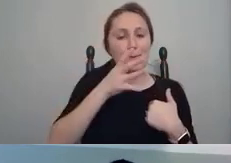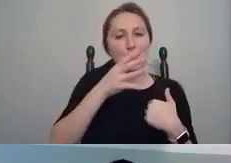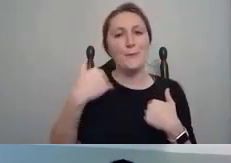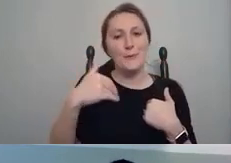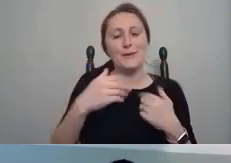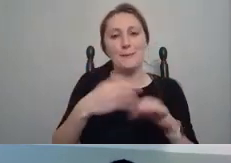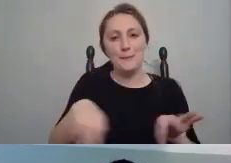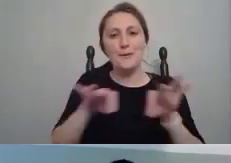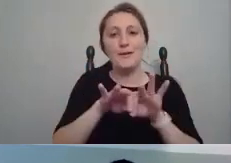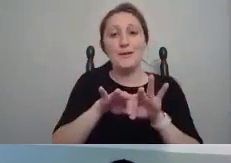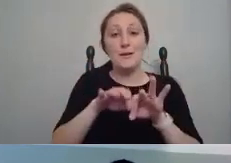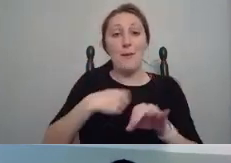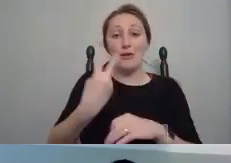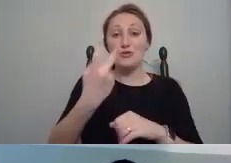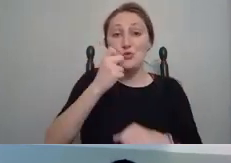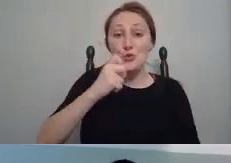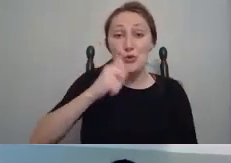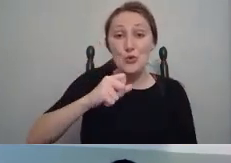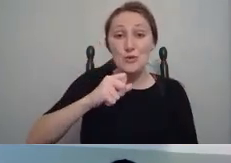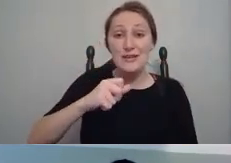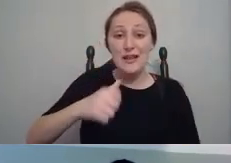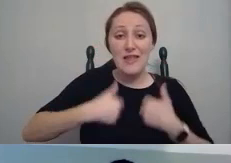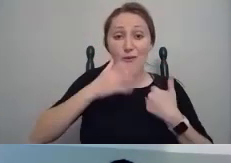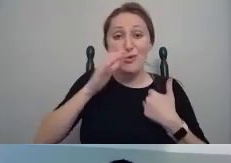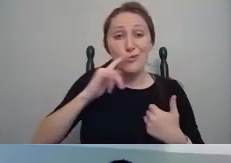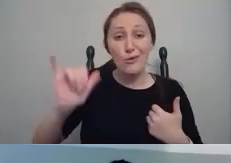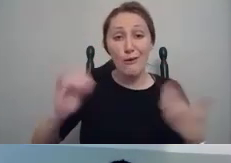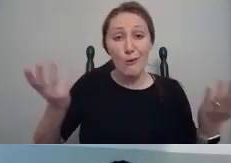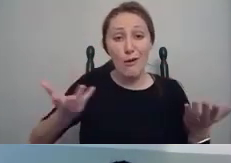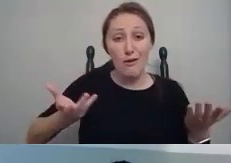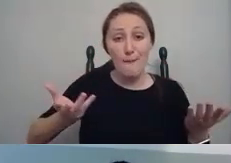and right there in pre-K 3 and kindergarten? And